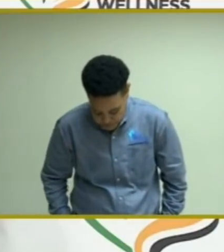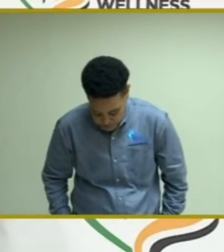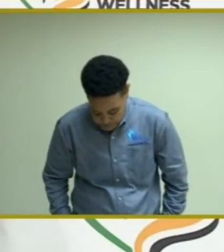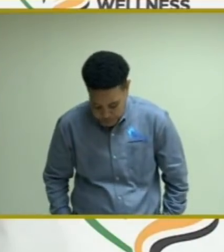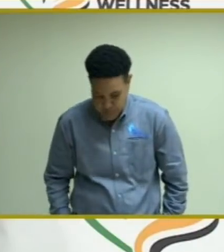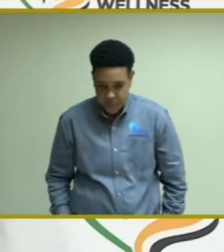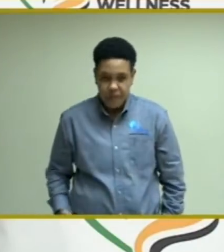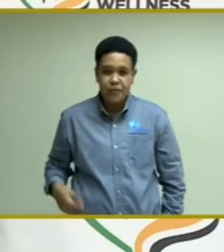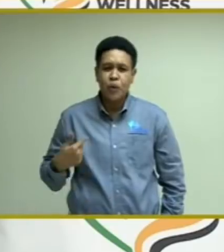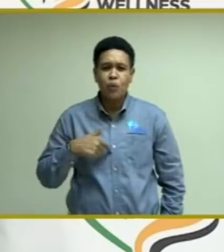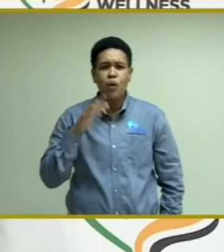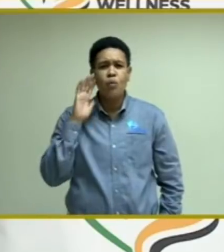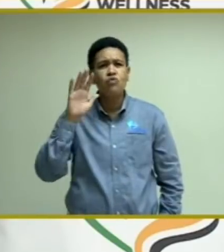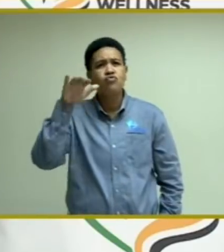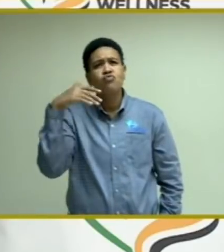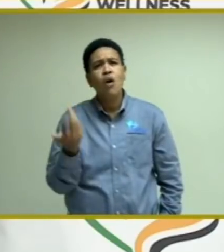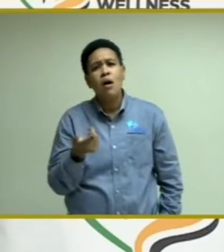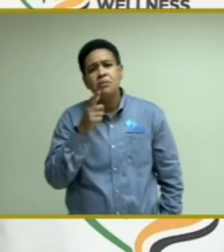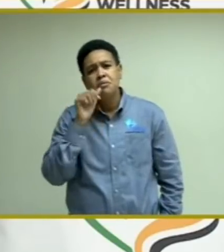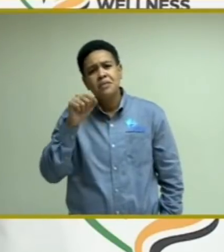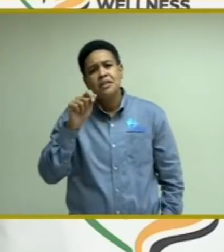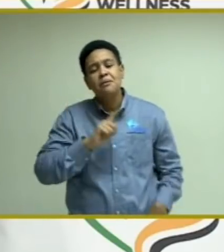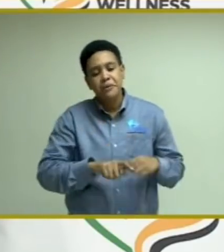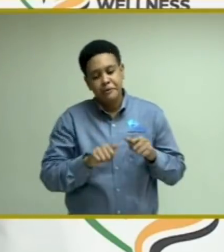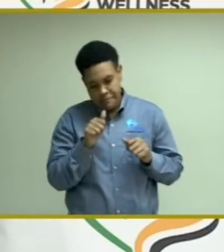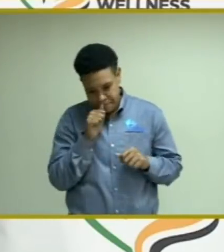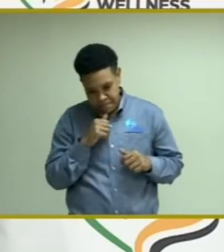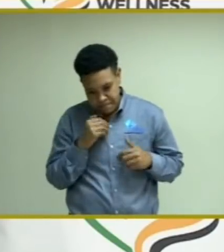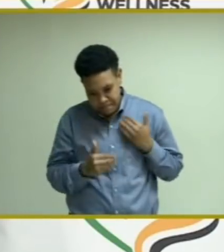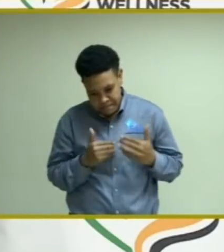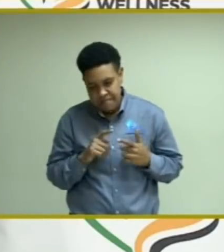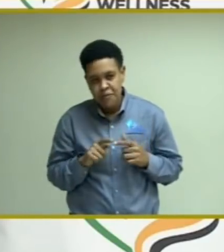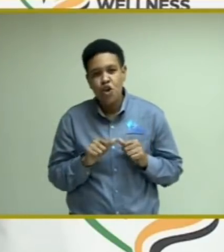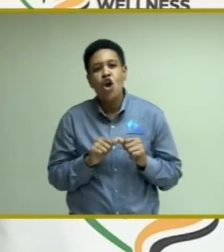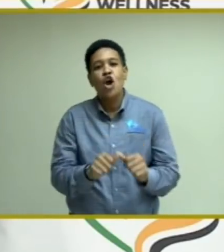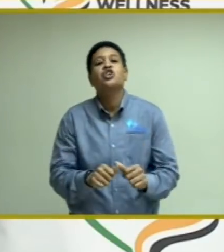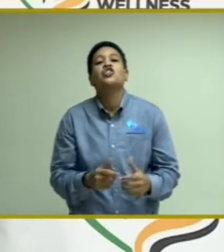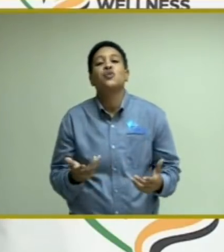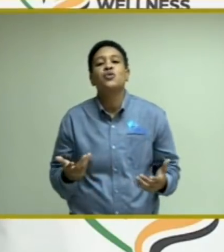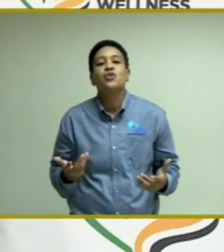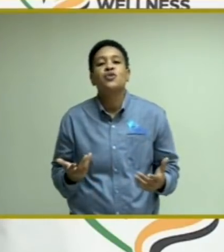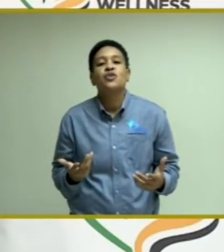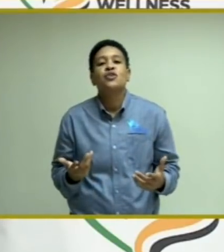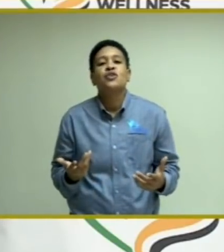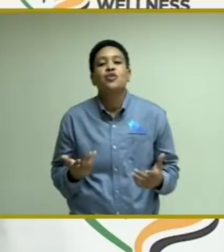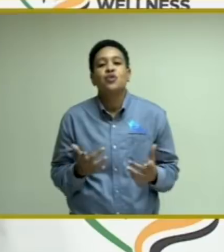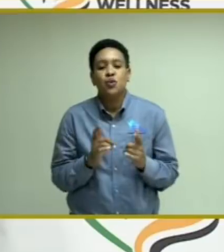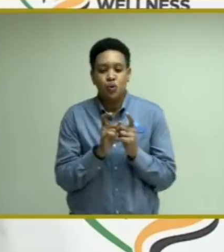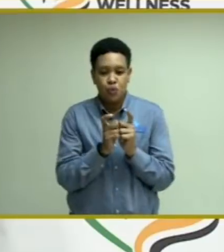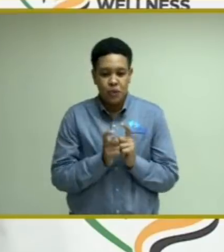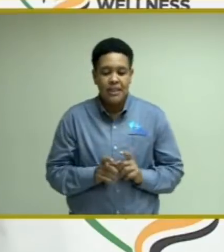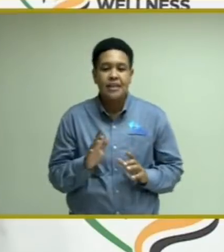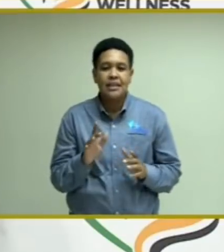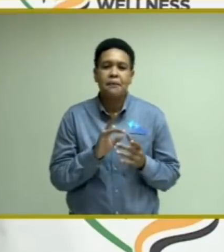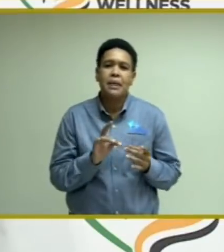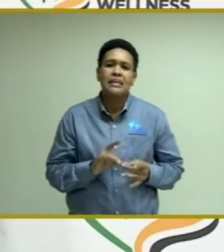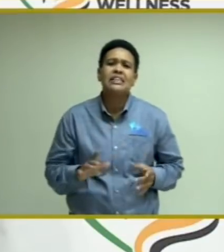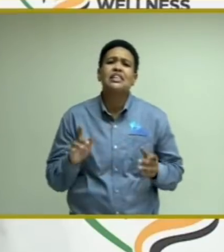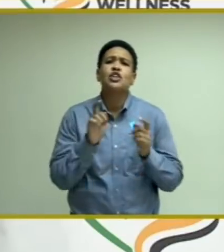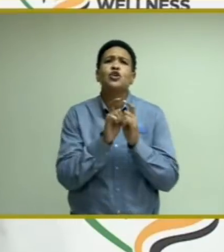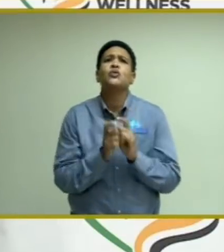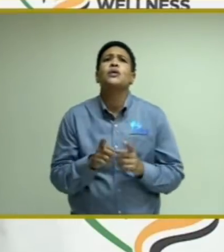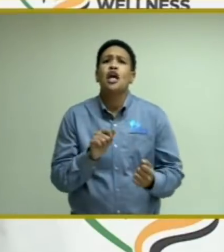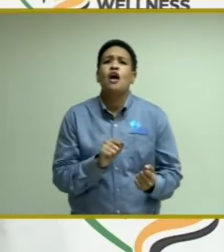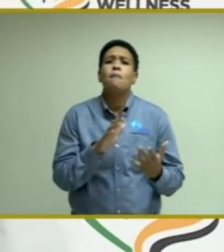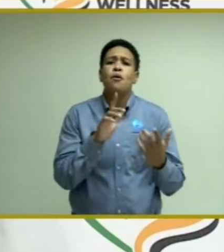be disappointed, but we would have to press on and continue to tweak the messaging, tweak the